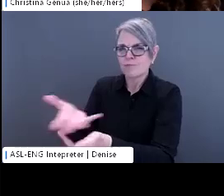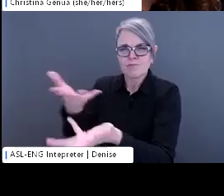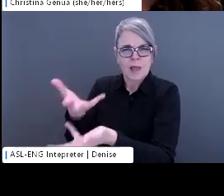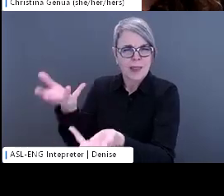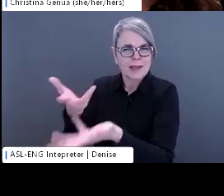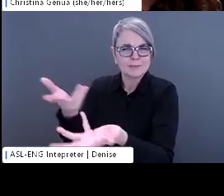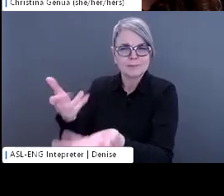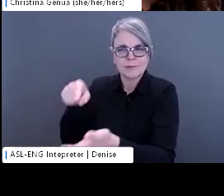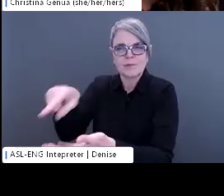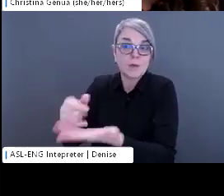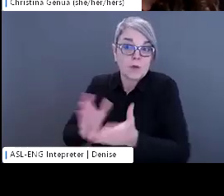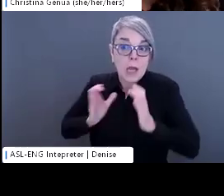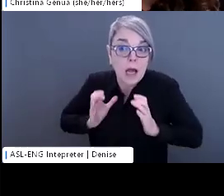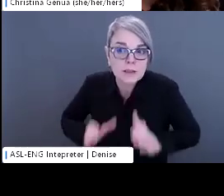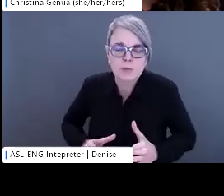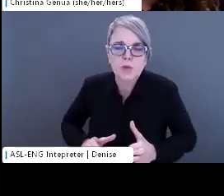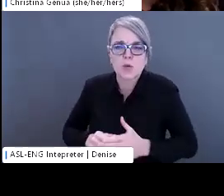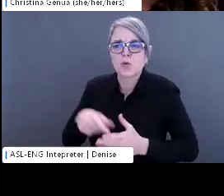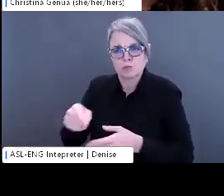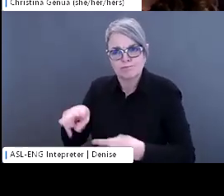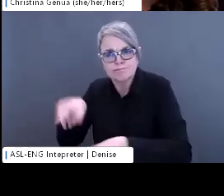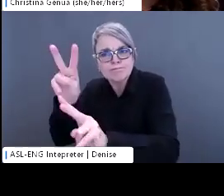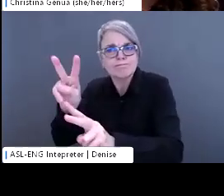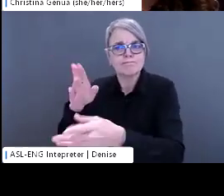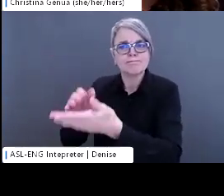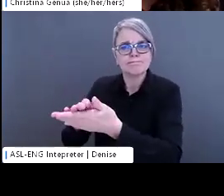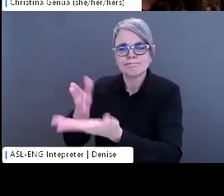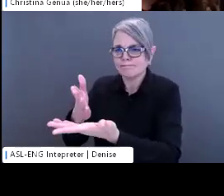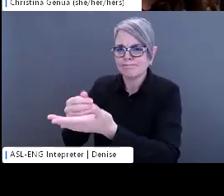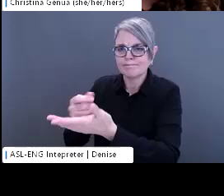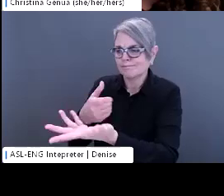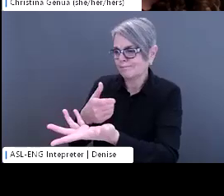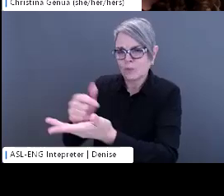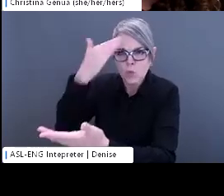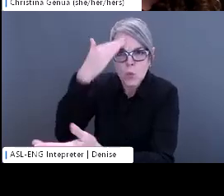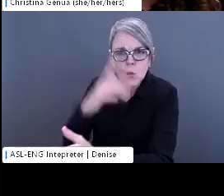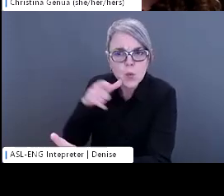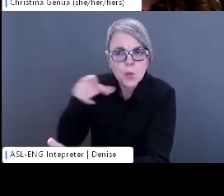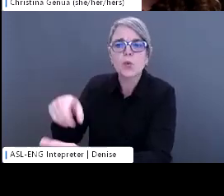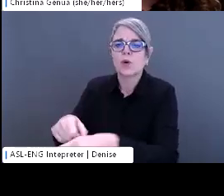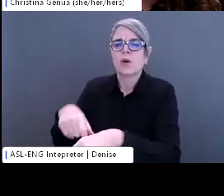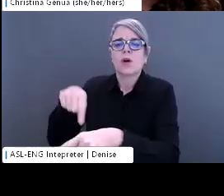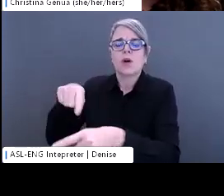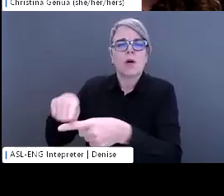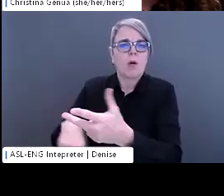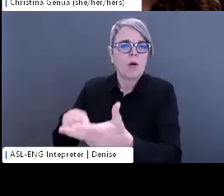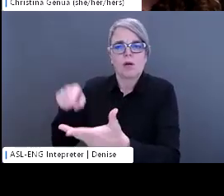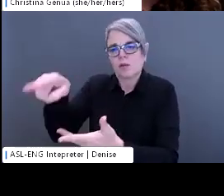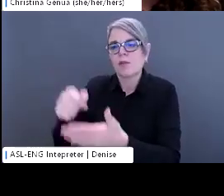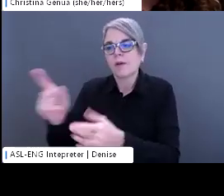value customer or someone who goes in quite regularly in order for that person to be able to vouch for